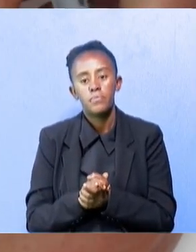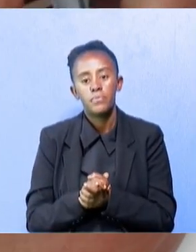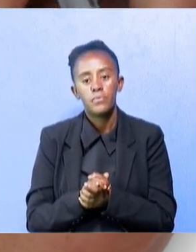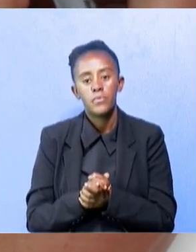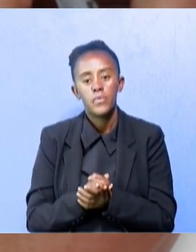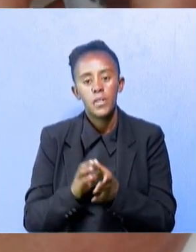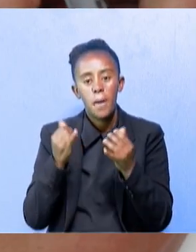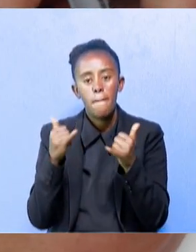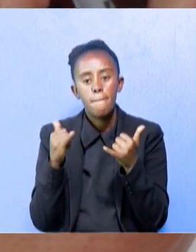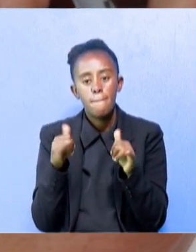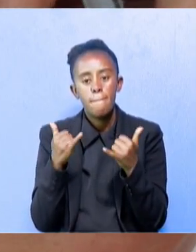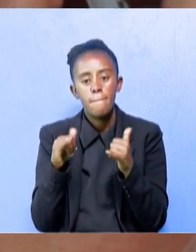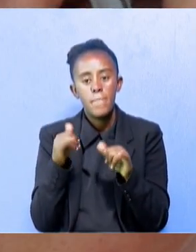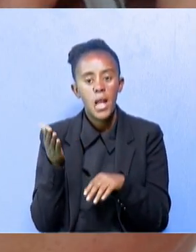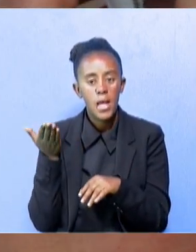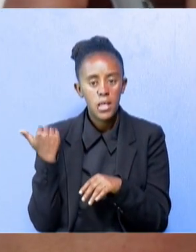played